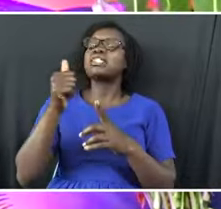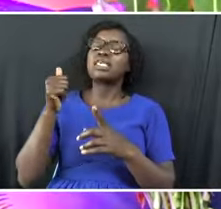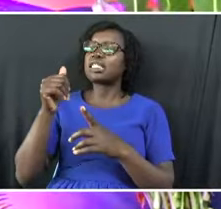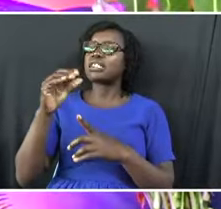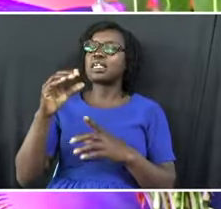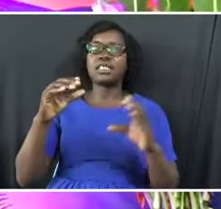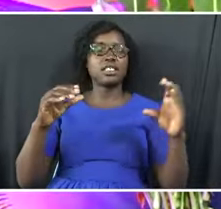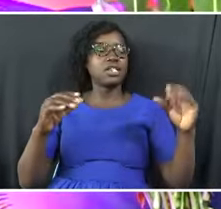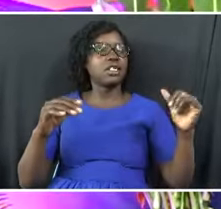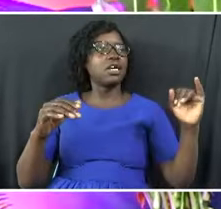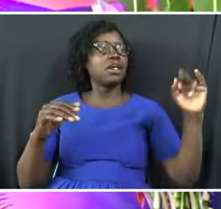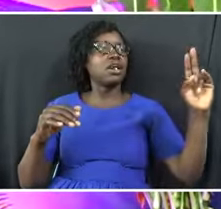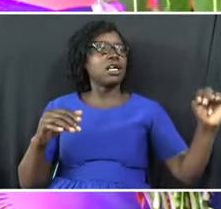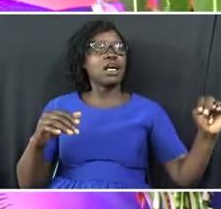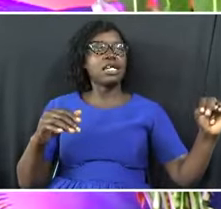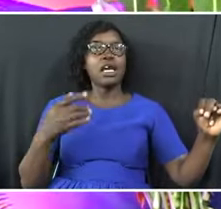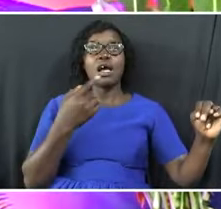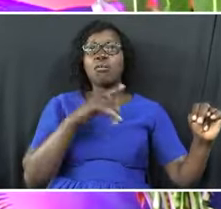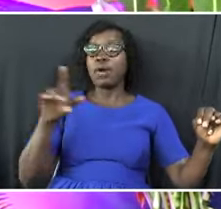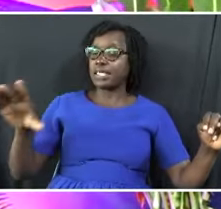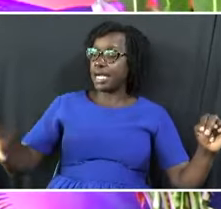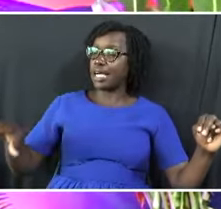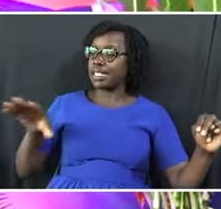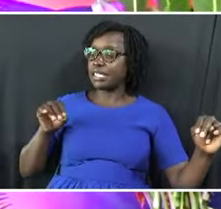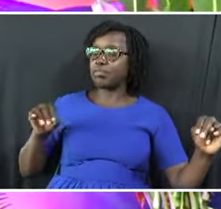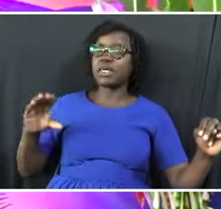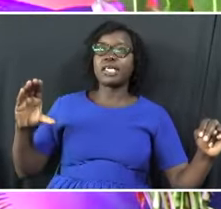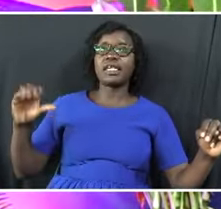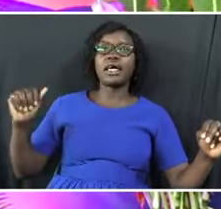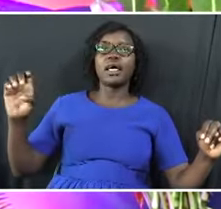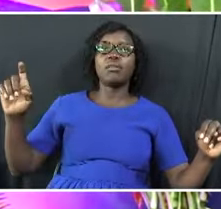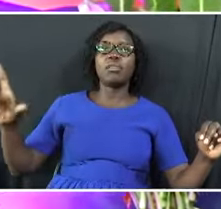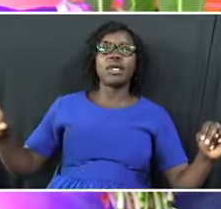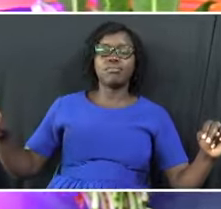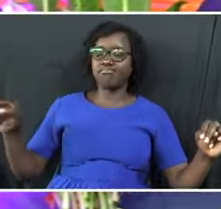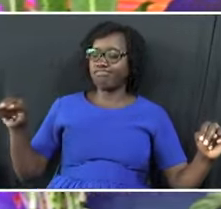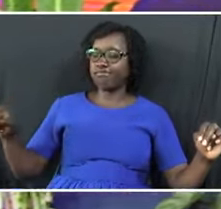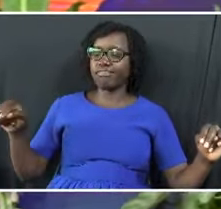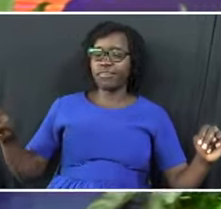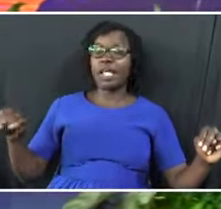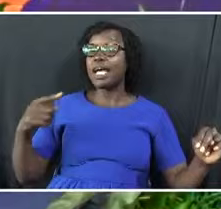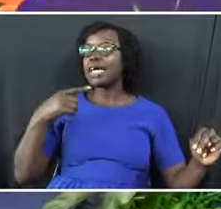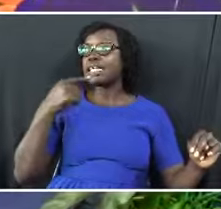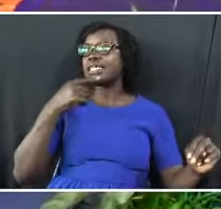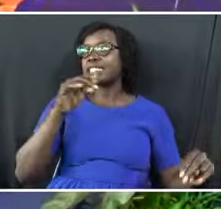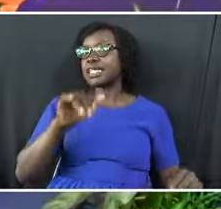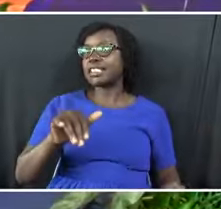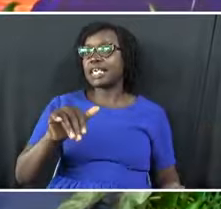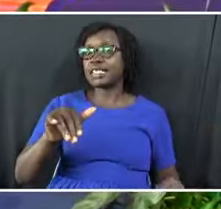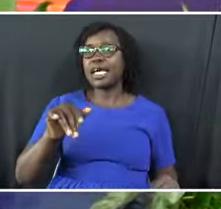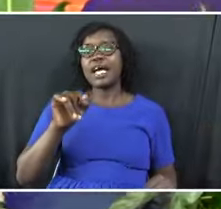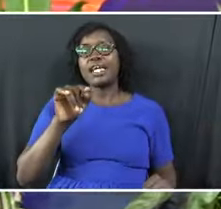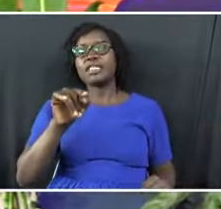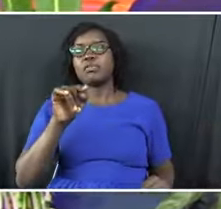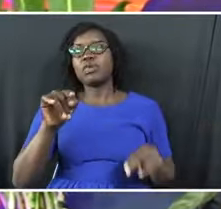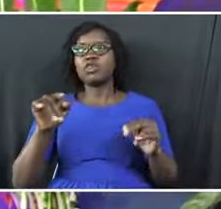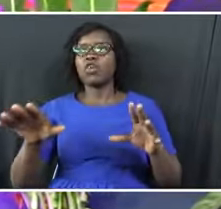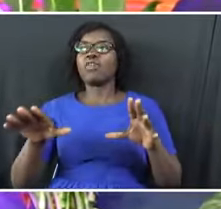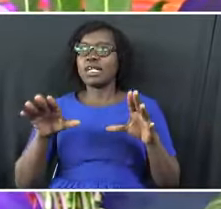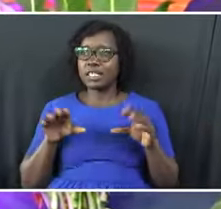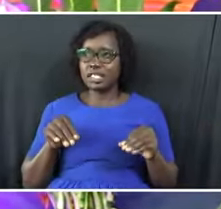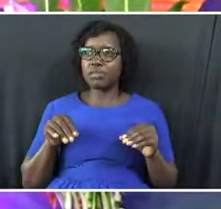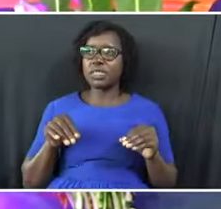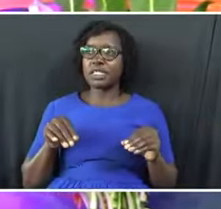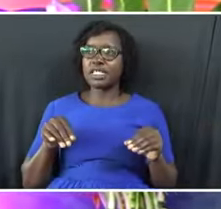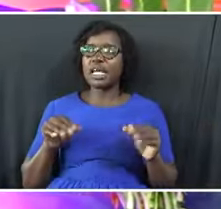Cain and God accepted Abel. And I want to say that the point of acceptance